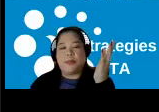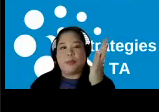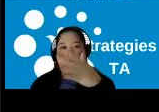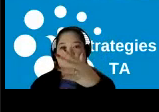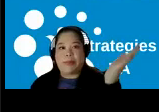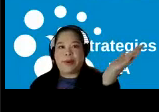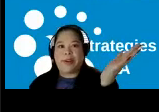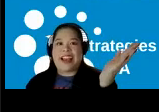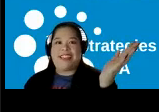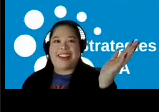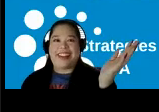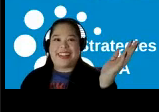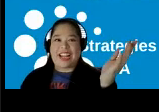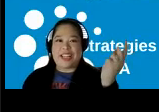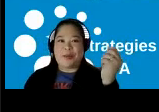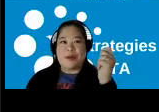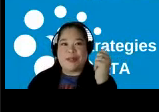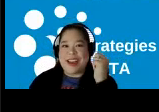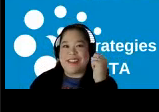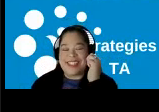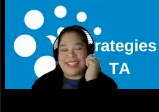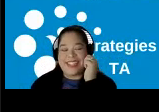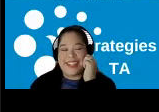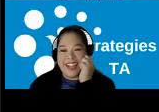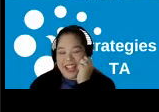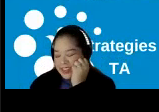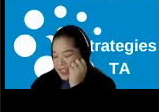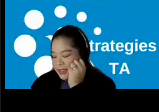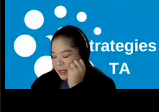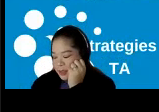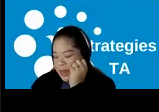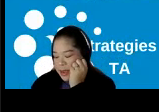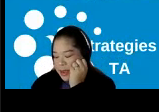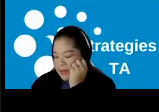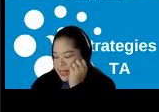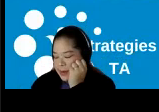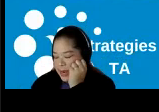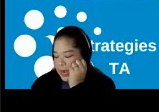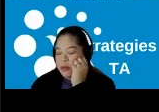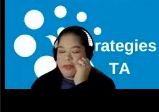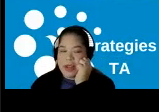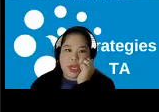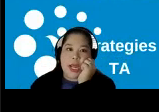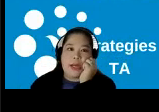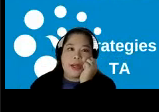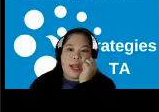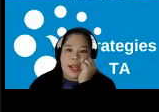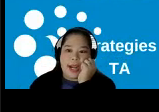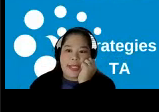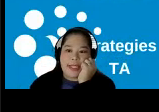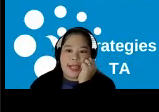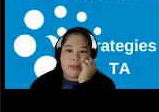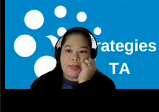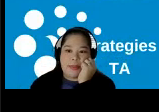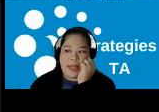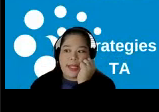Janice, when we were having a little warm-up conversation, we talked a little bit about investment and prevention, and I